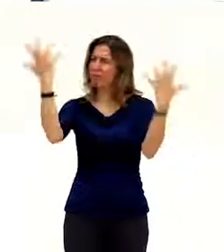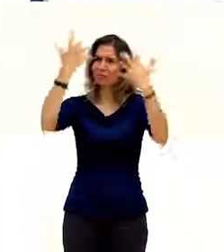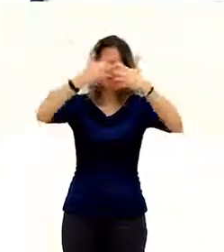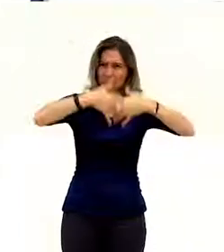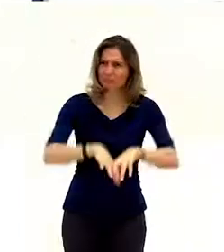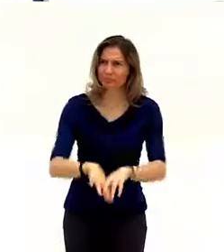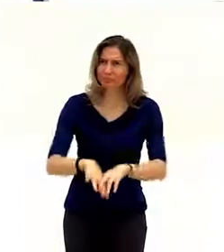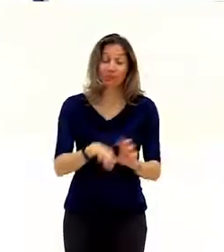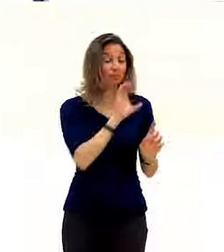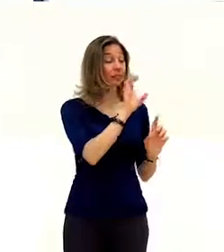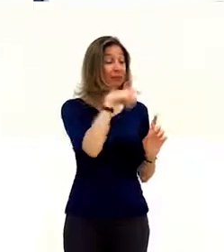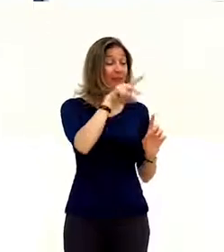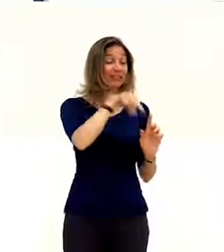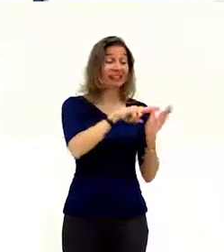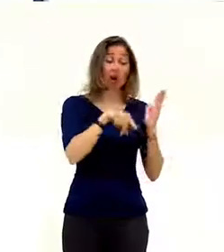Article 9 of the Convention,